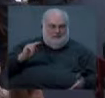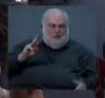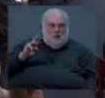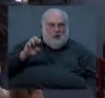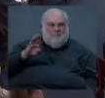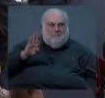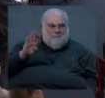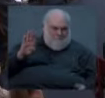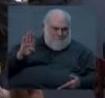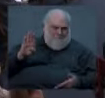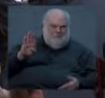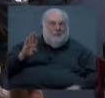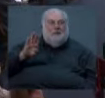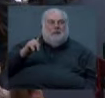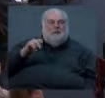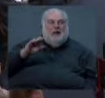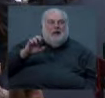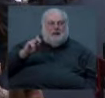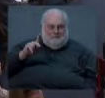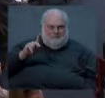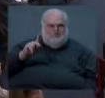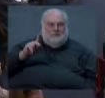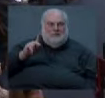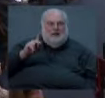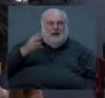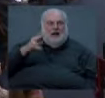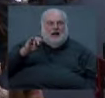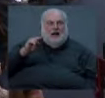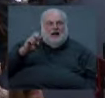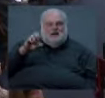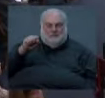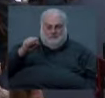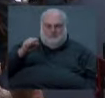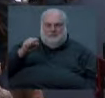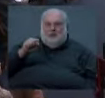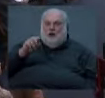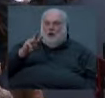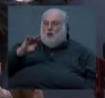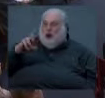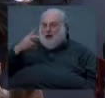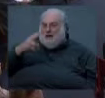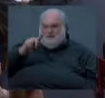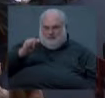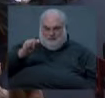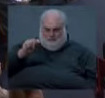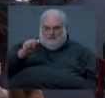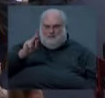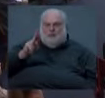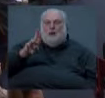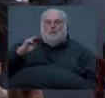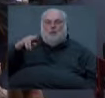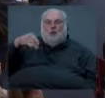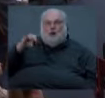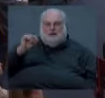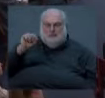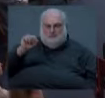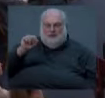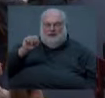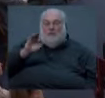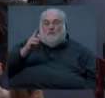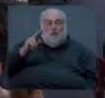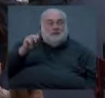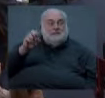Webb, Director Peck, Director Hines, Director Wright, Director Campuris, Director